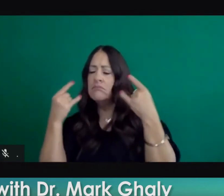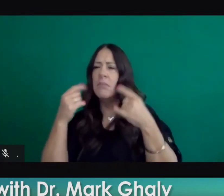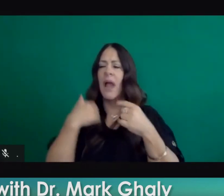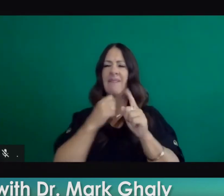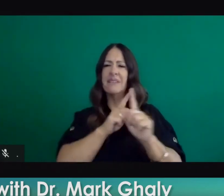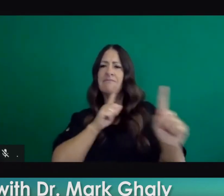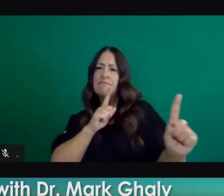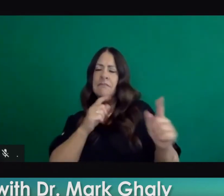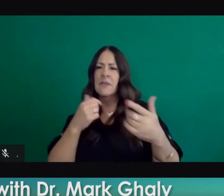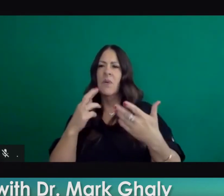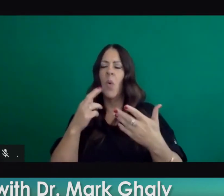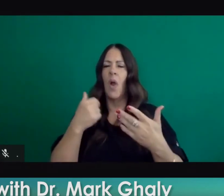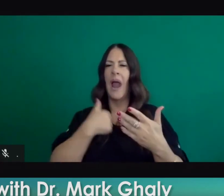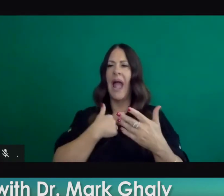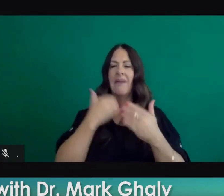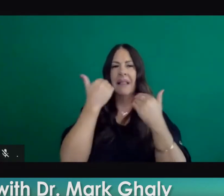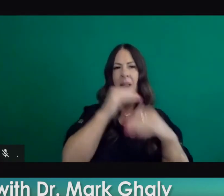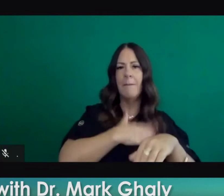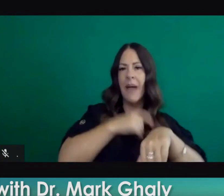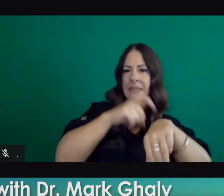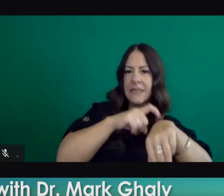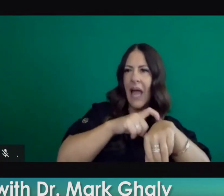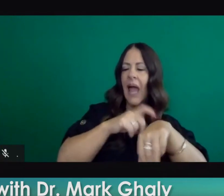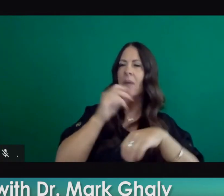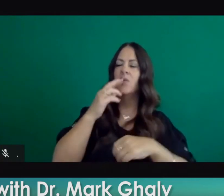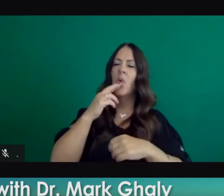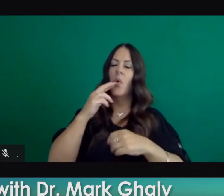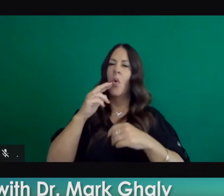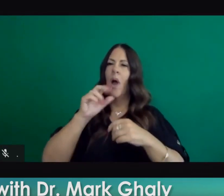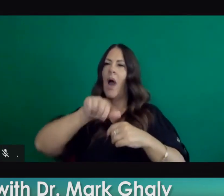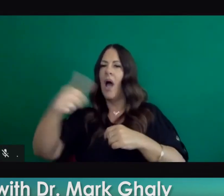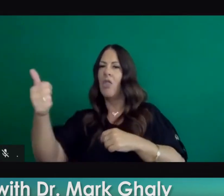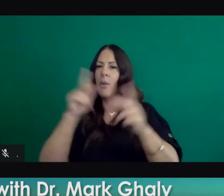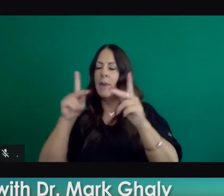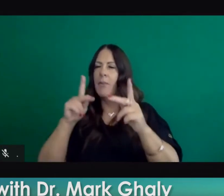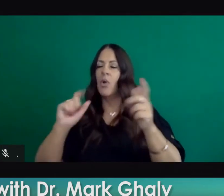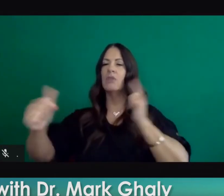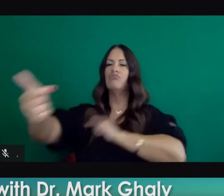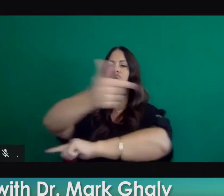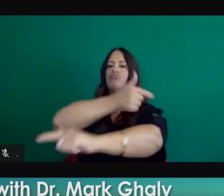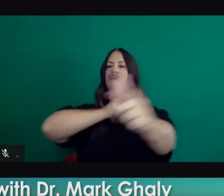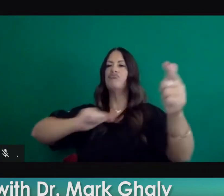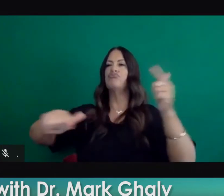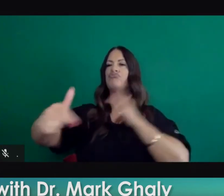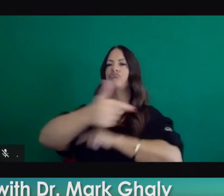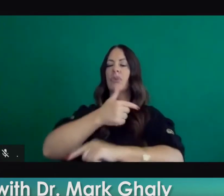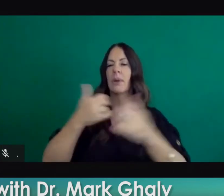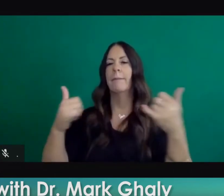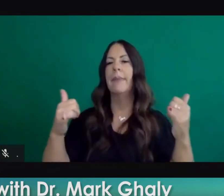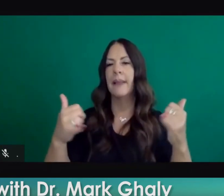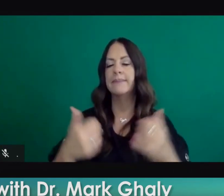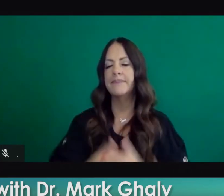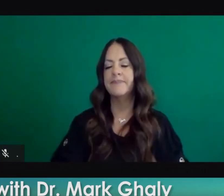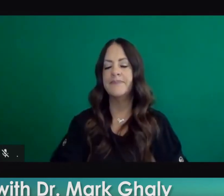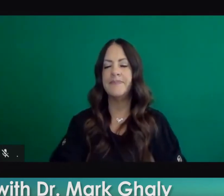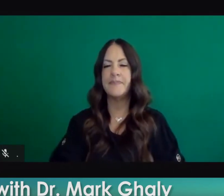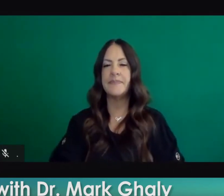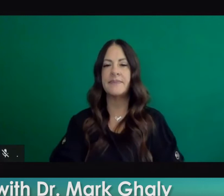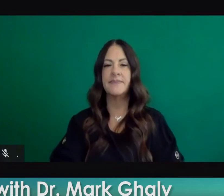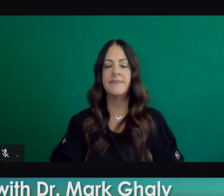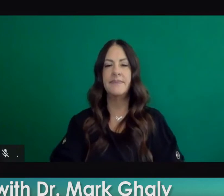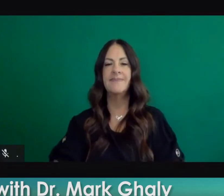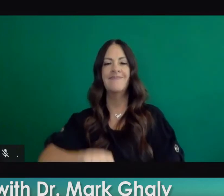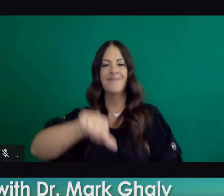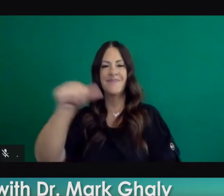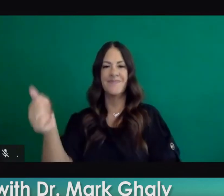who may want to be using the same play structures either at that moment or 30 minutes later. Claudia Peshueta, KNX